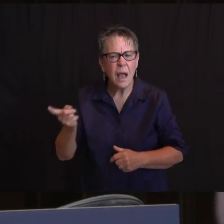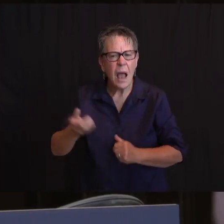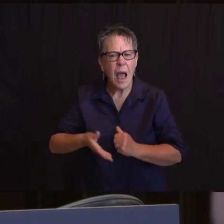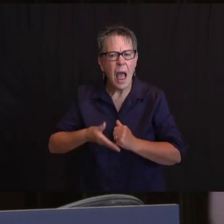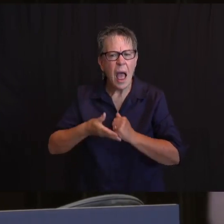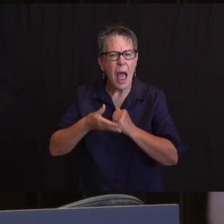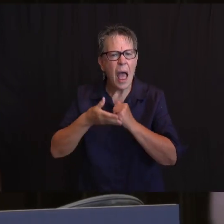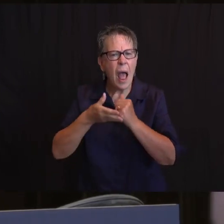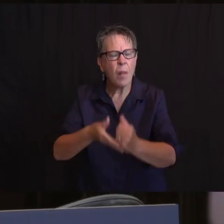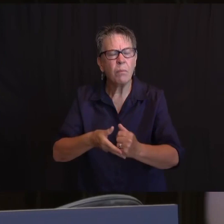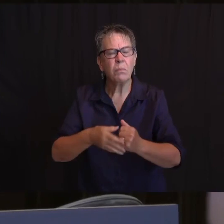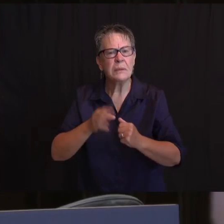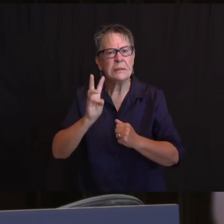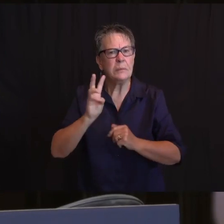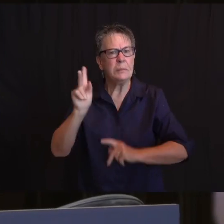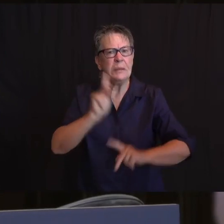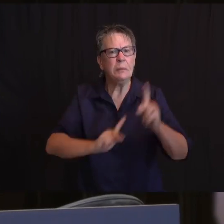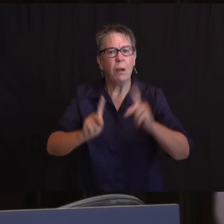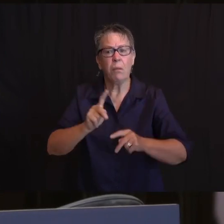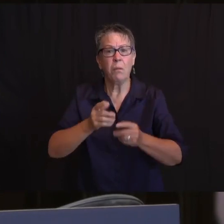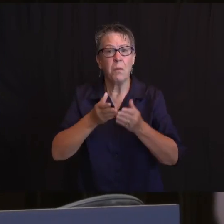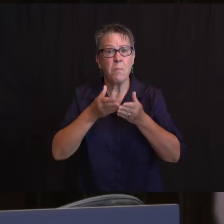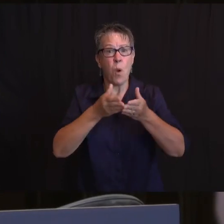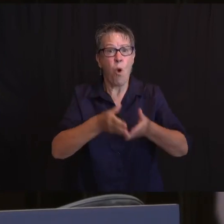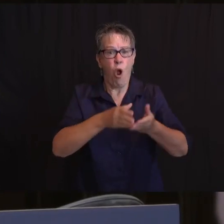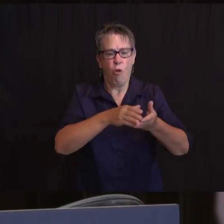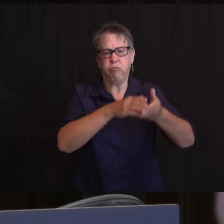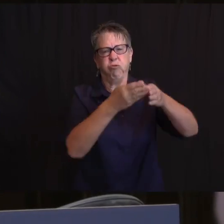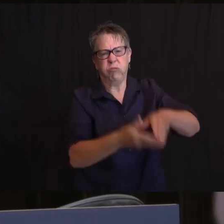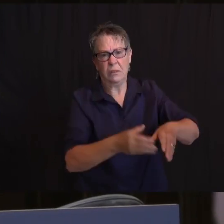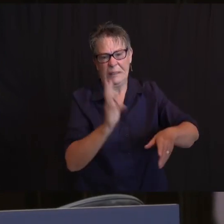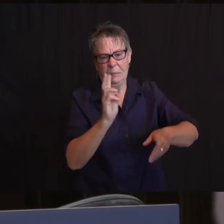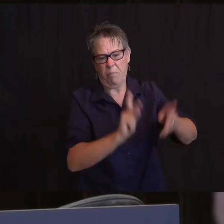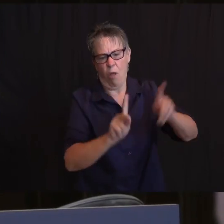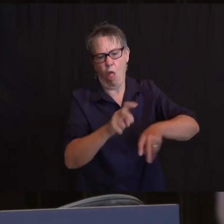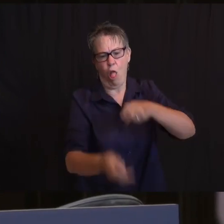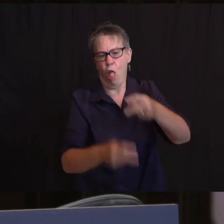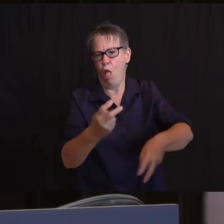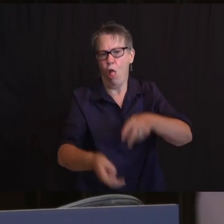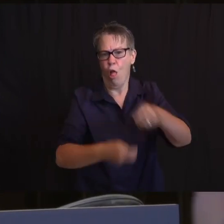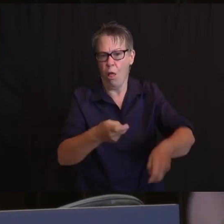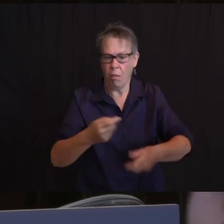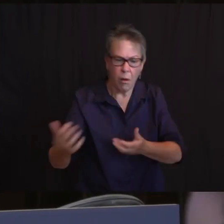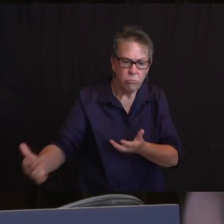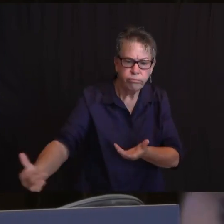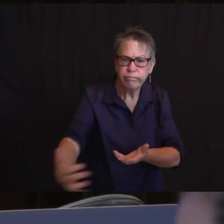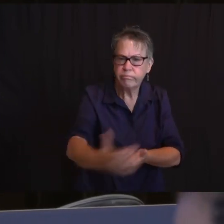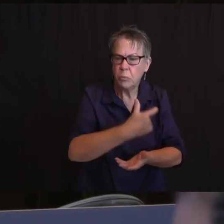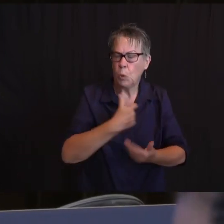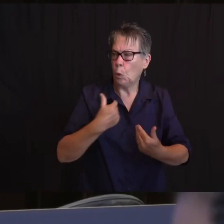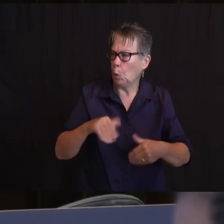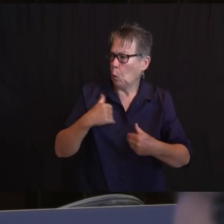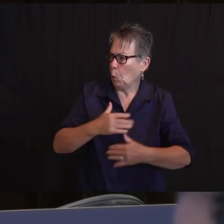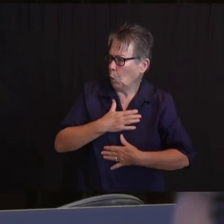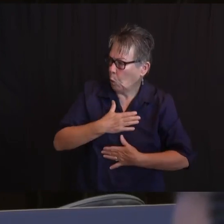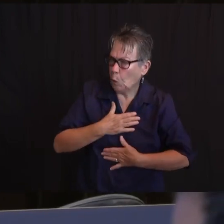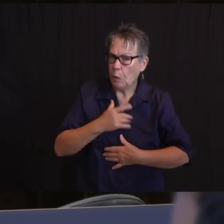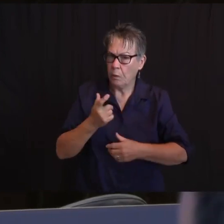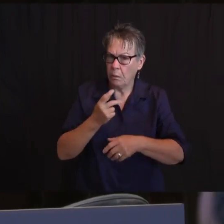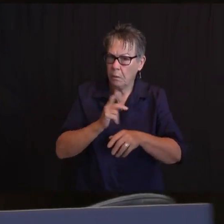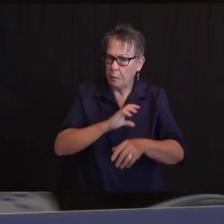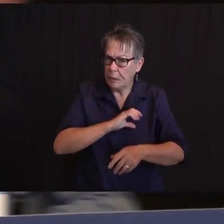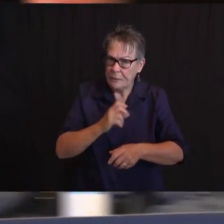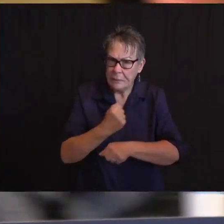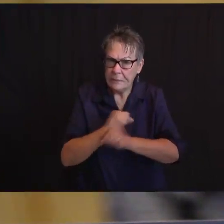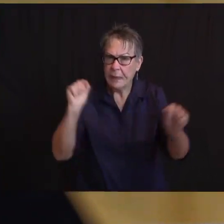of those 6 persons was actually underwater when they got there, and she came up for air. But just another example of extraordinary